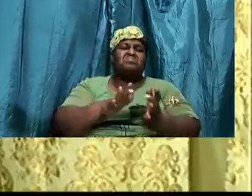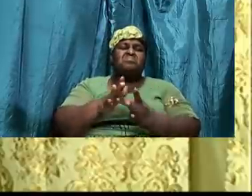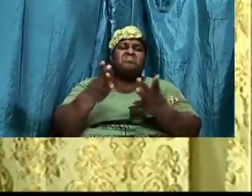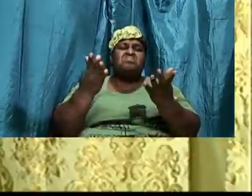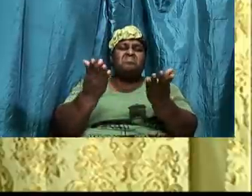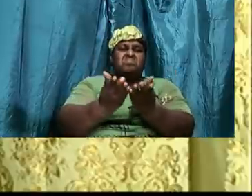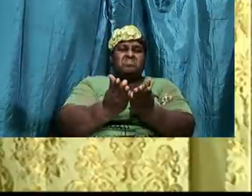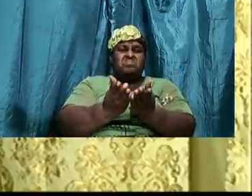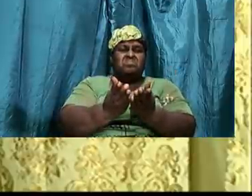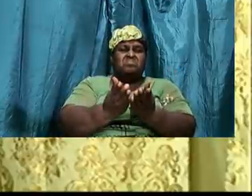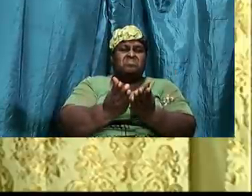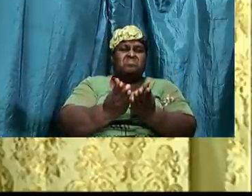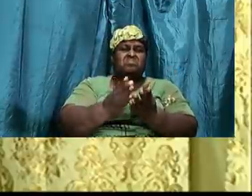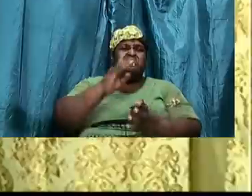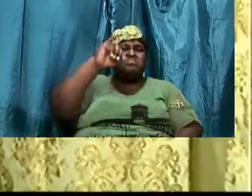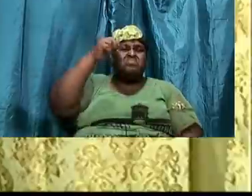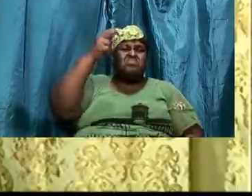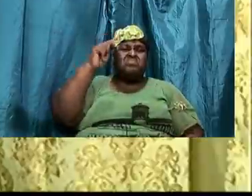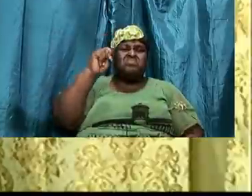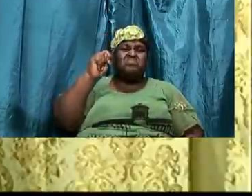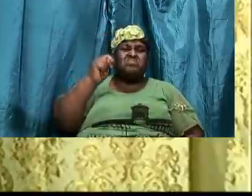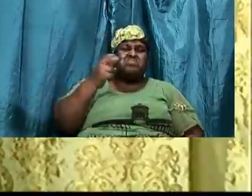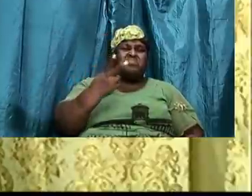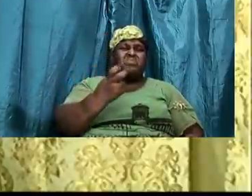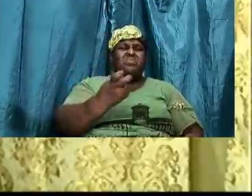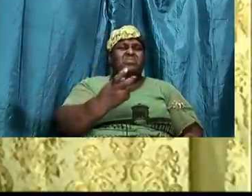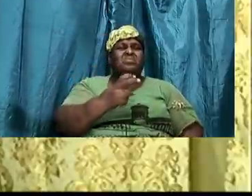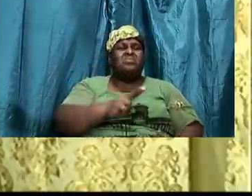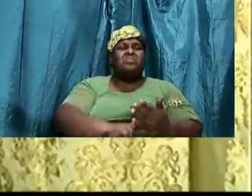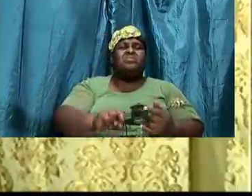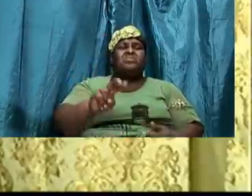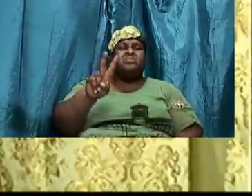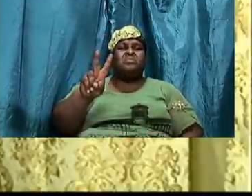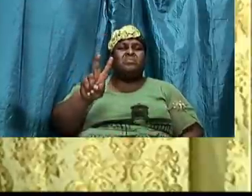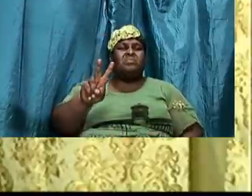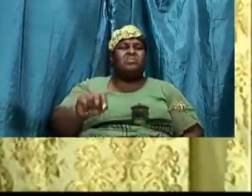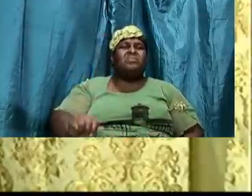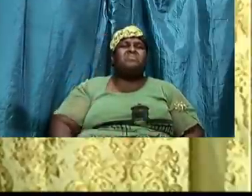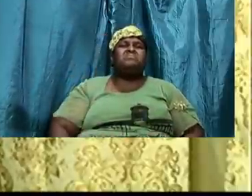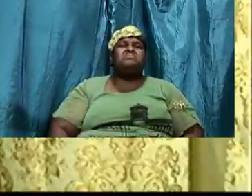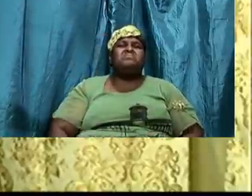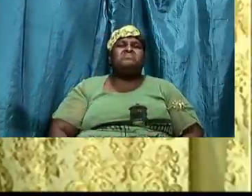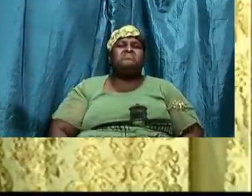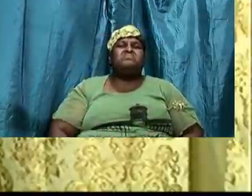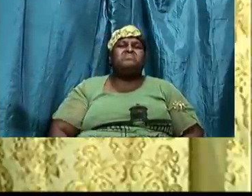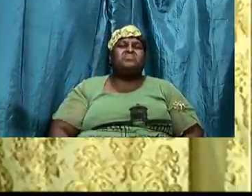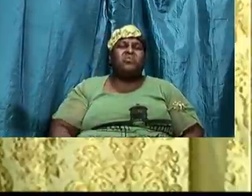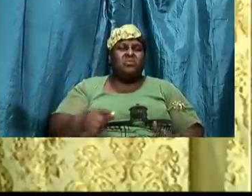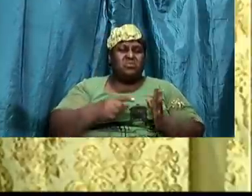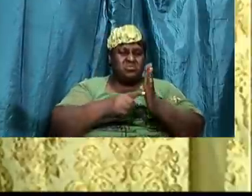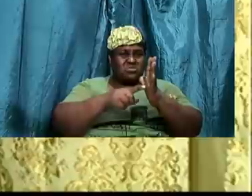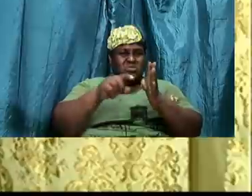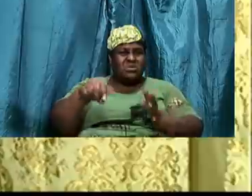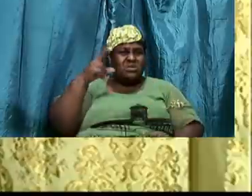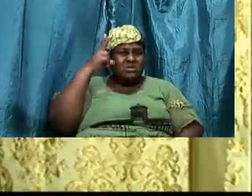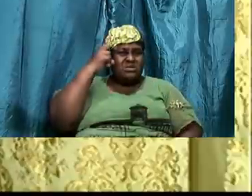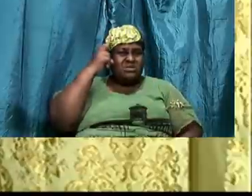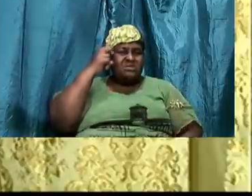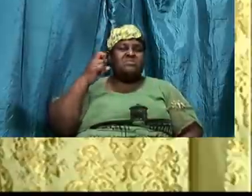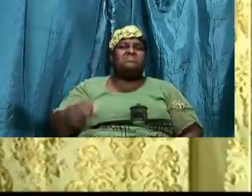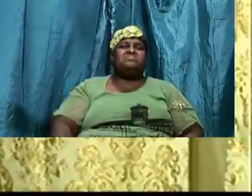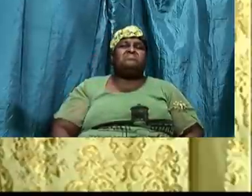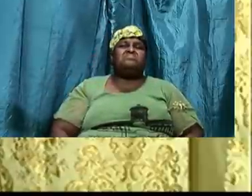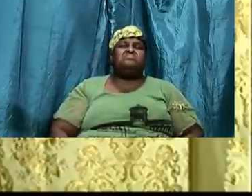13, verses 2. I'm going to show you this adversary.